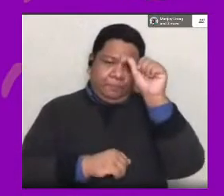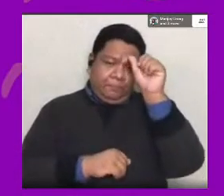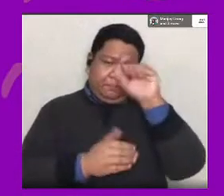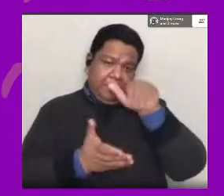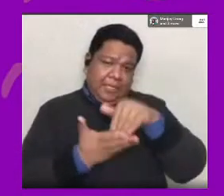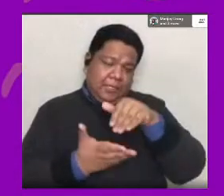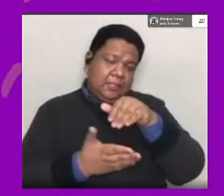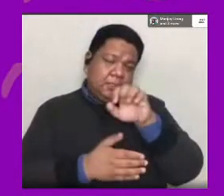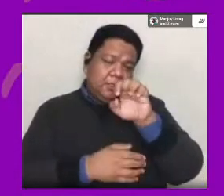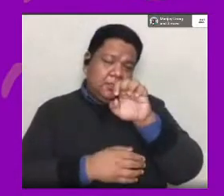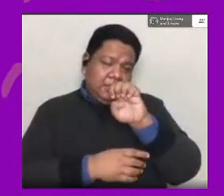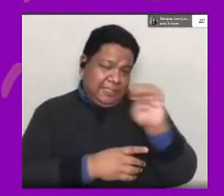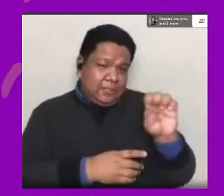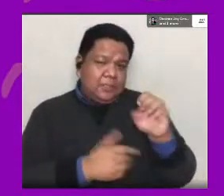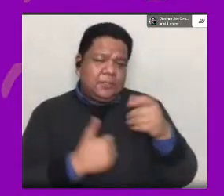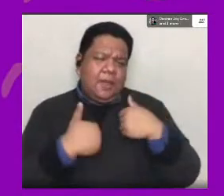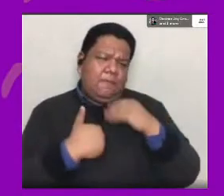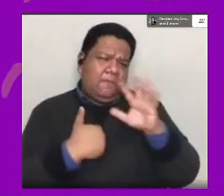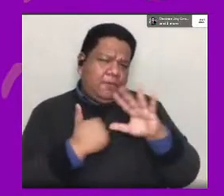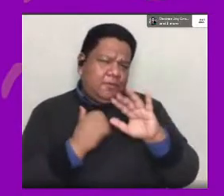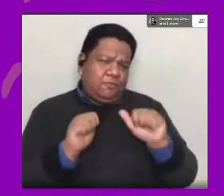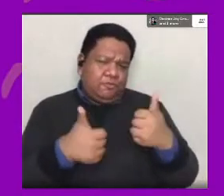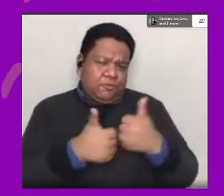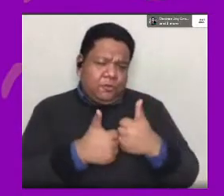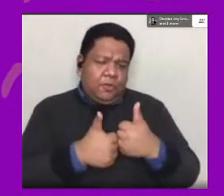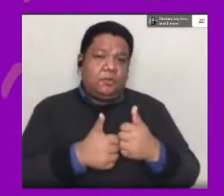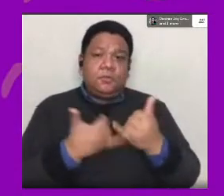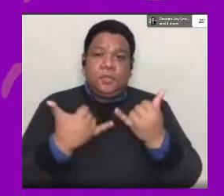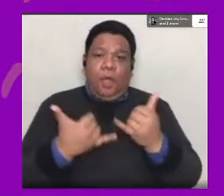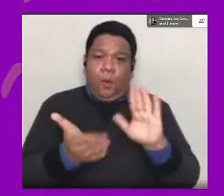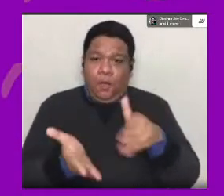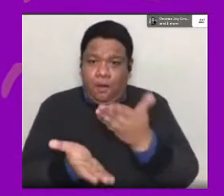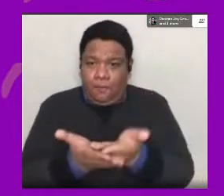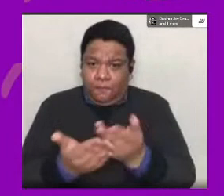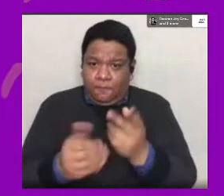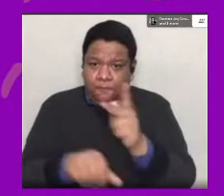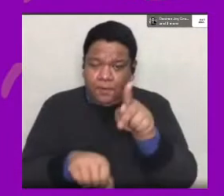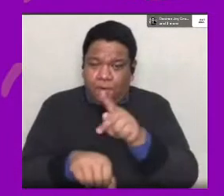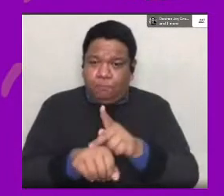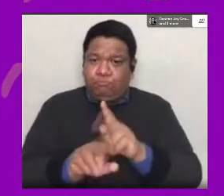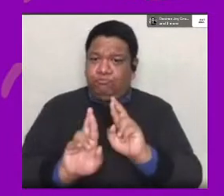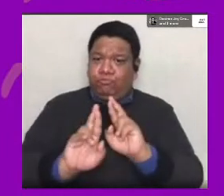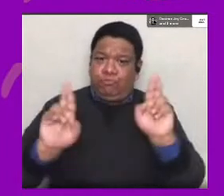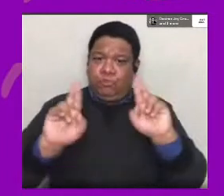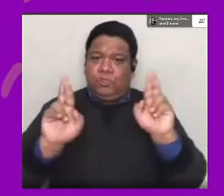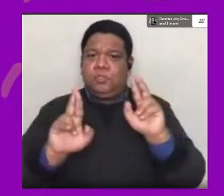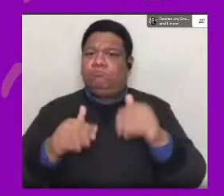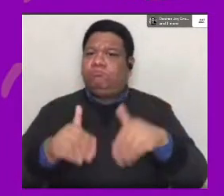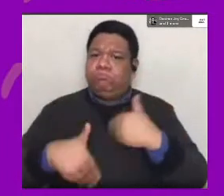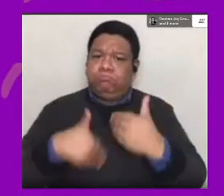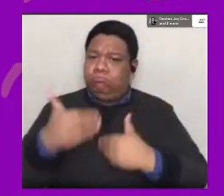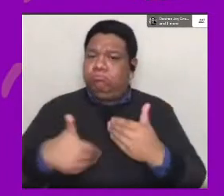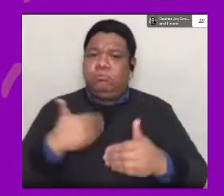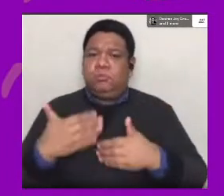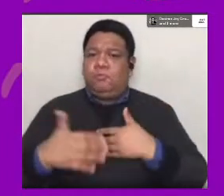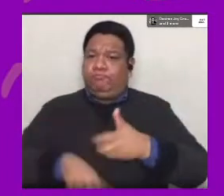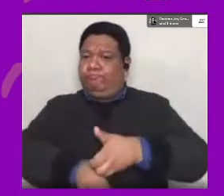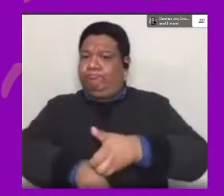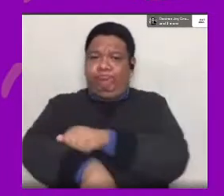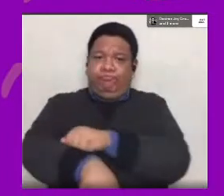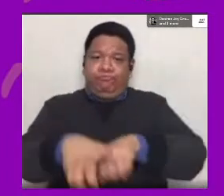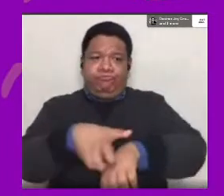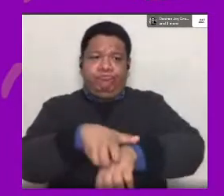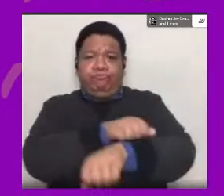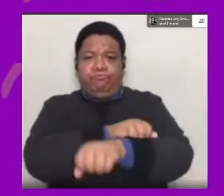of complex challenges. So I arrived here in the Philippines, ready to roll up my sleeves and get to